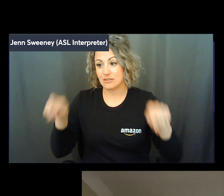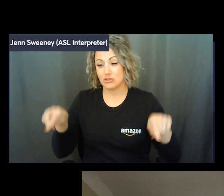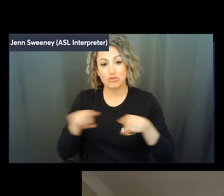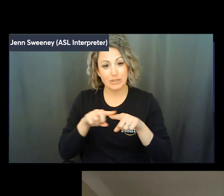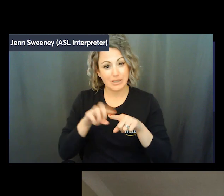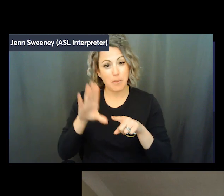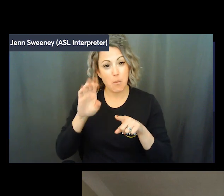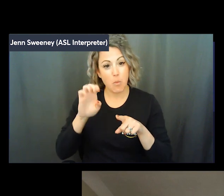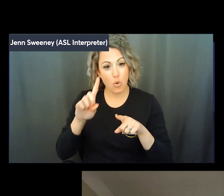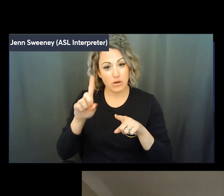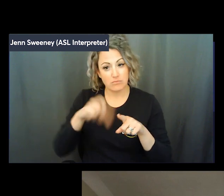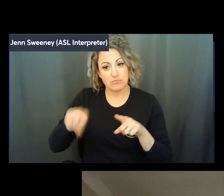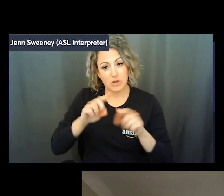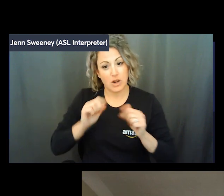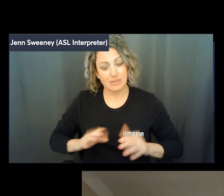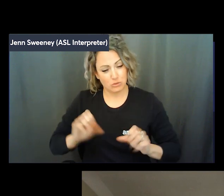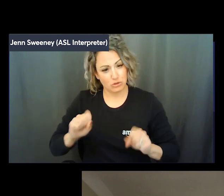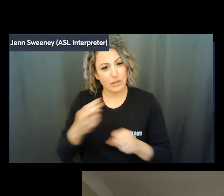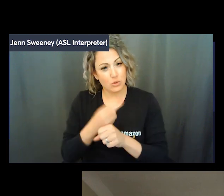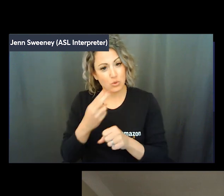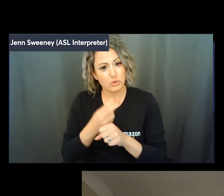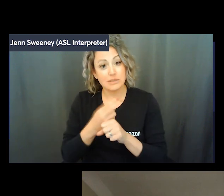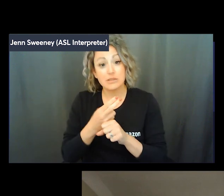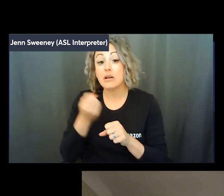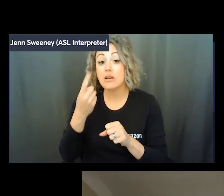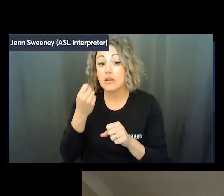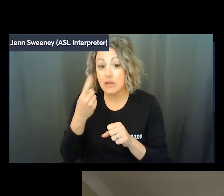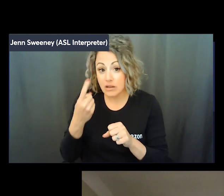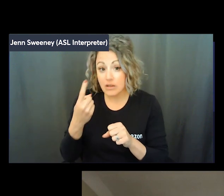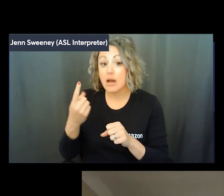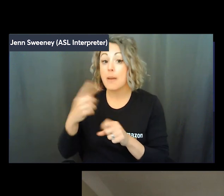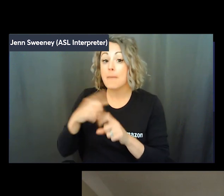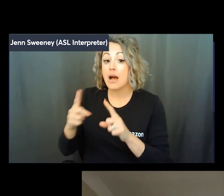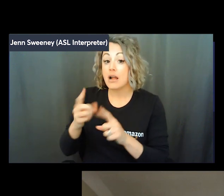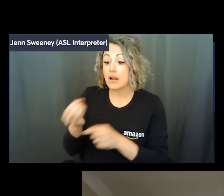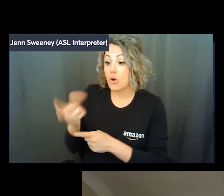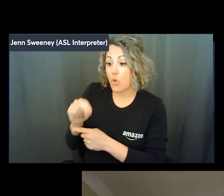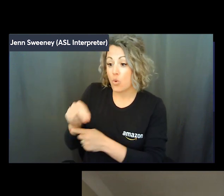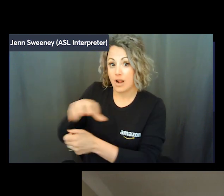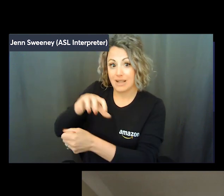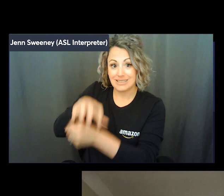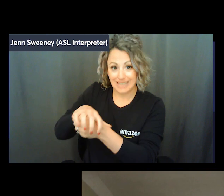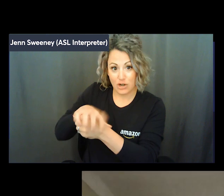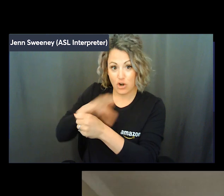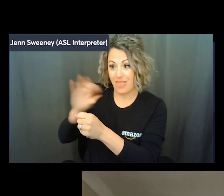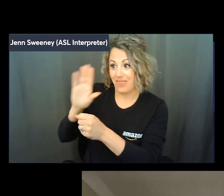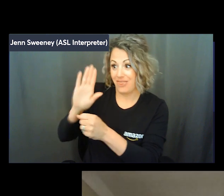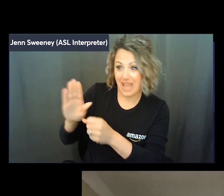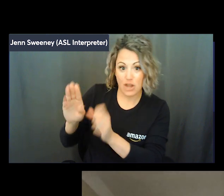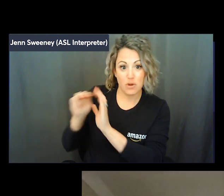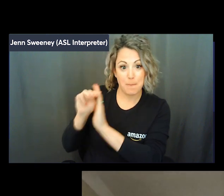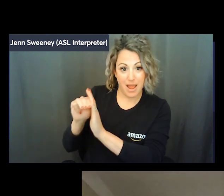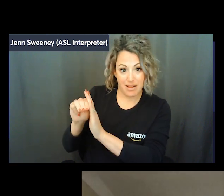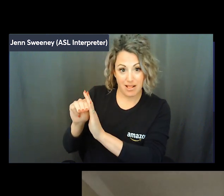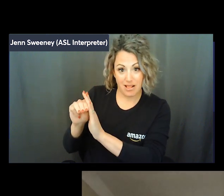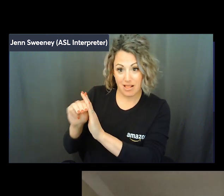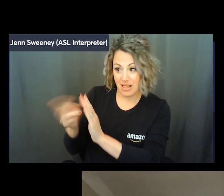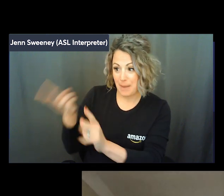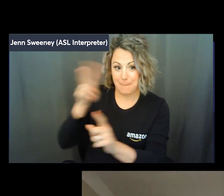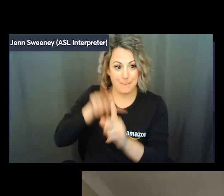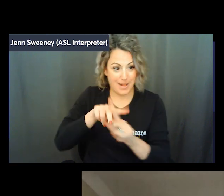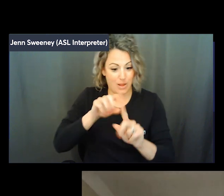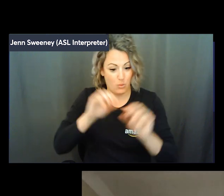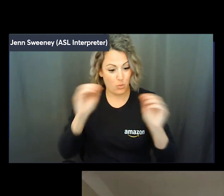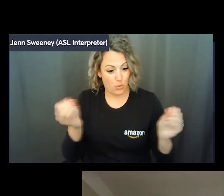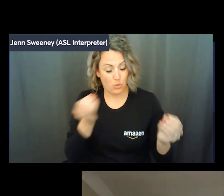use. And then customers can also bring in their own container and own trained model and then deploy on serverless. So